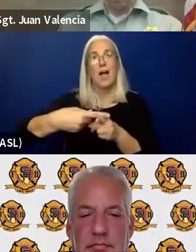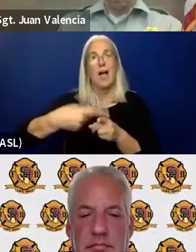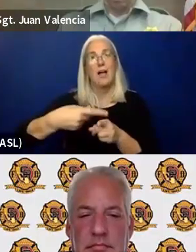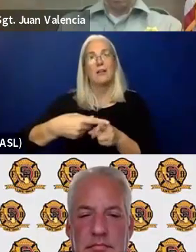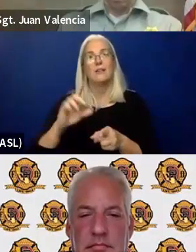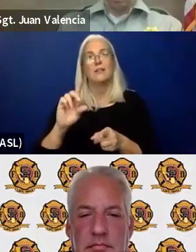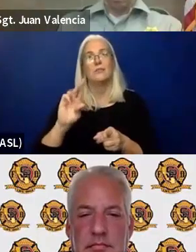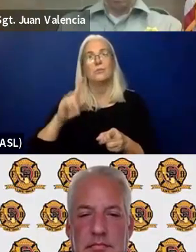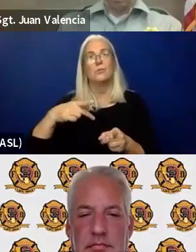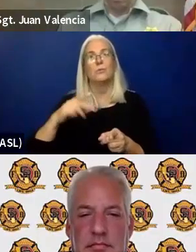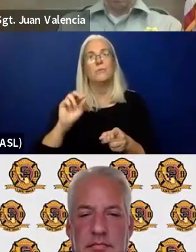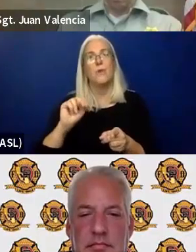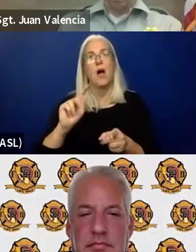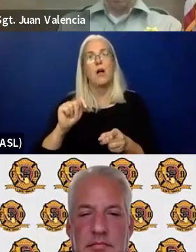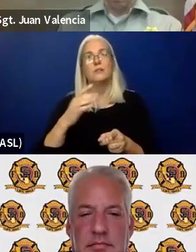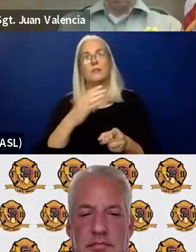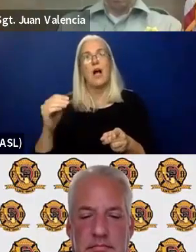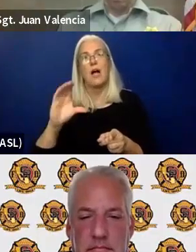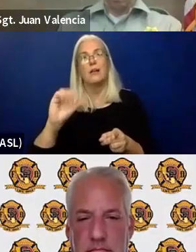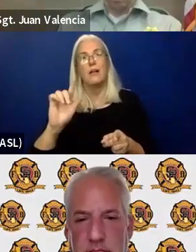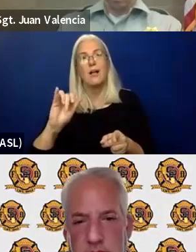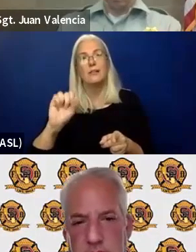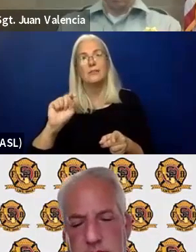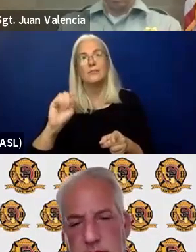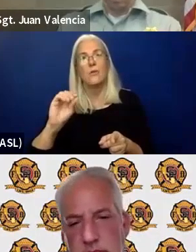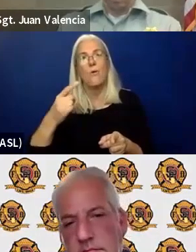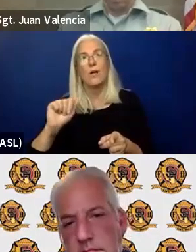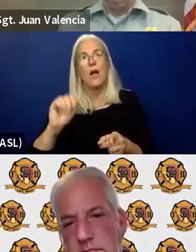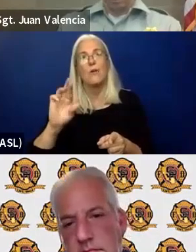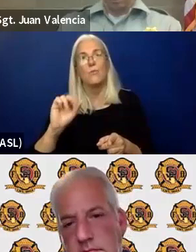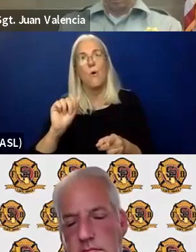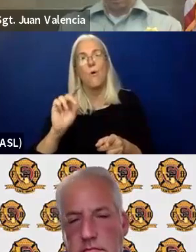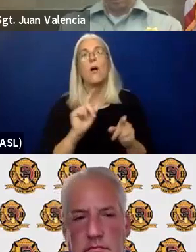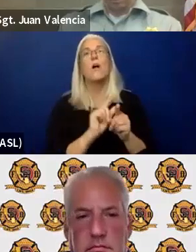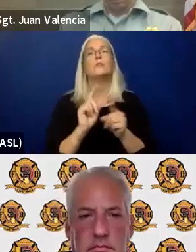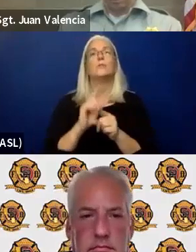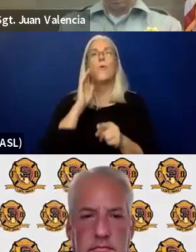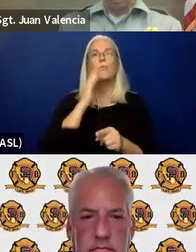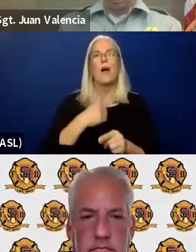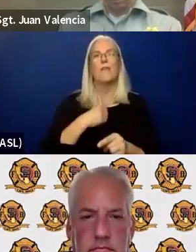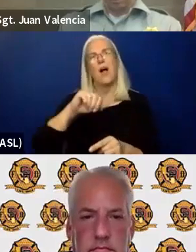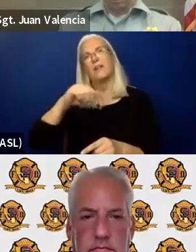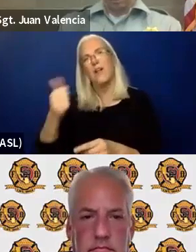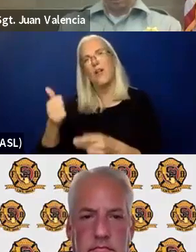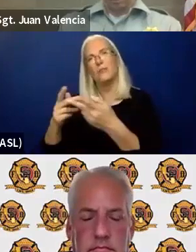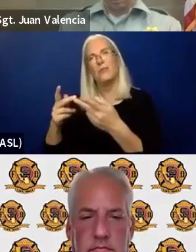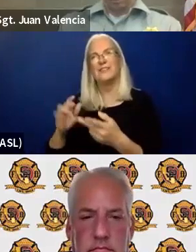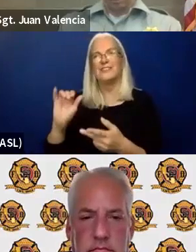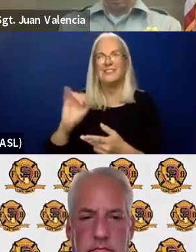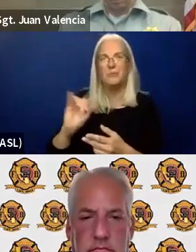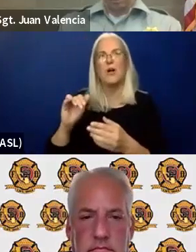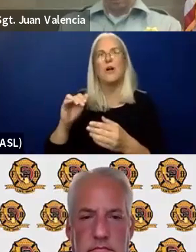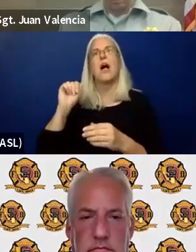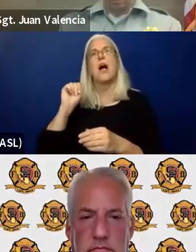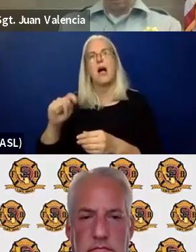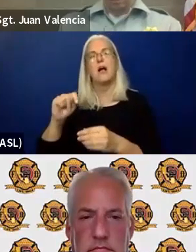setting up a similar process center for at the Sonoma Valley Regional Park. Its timing will